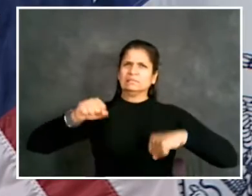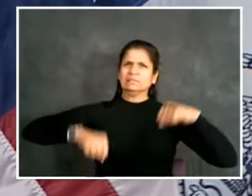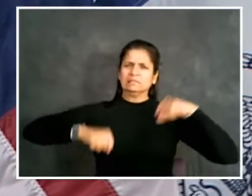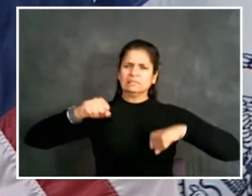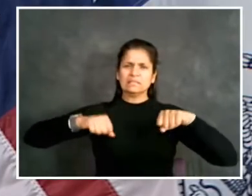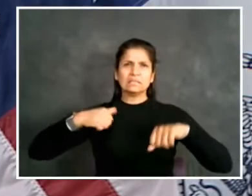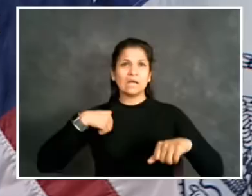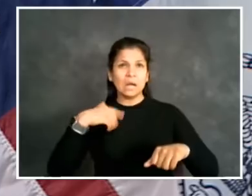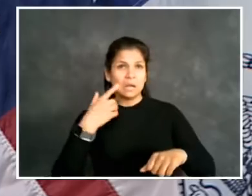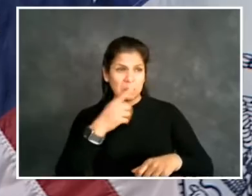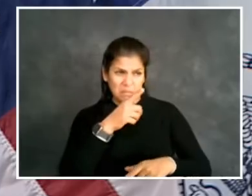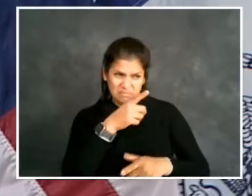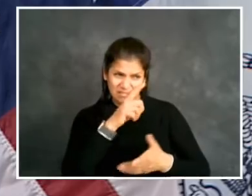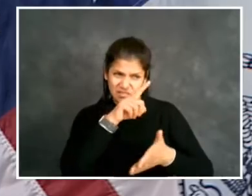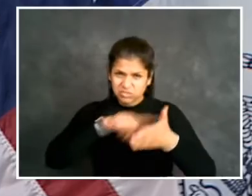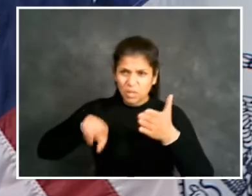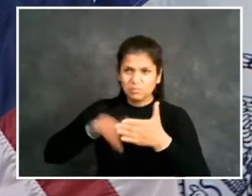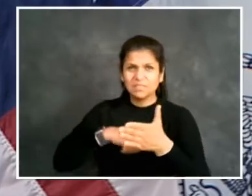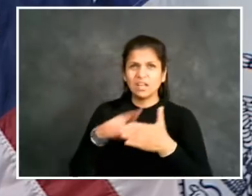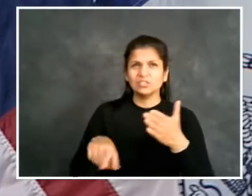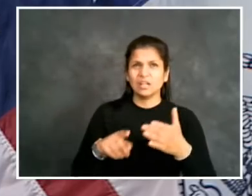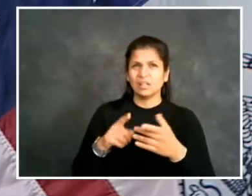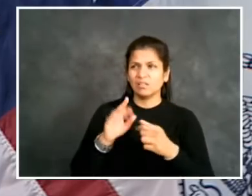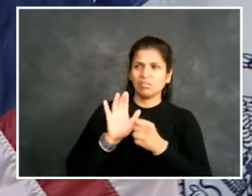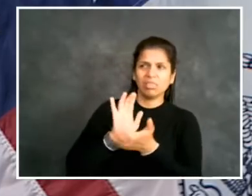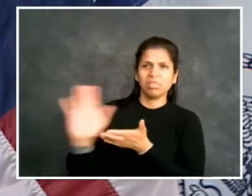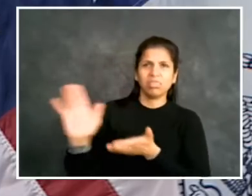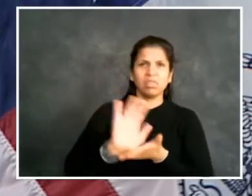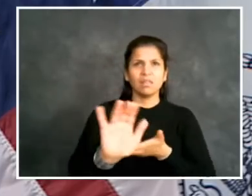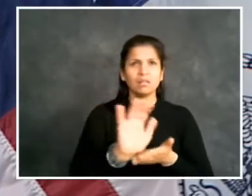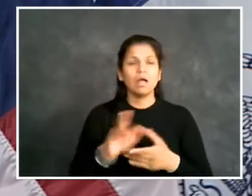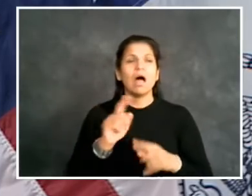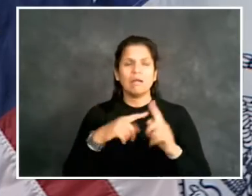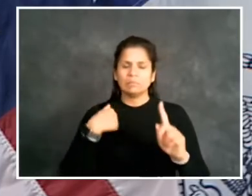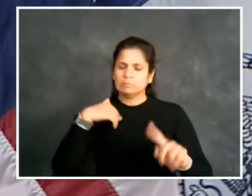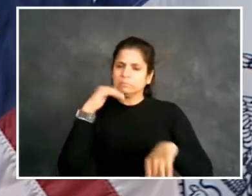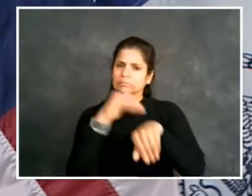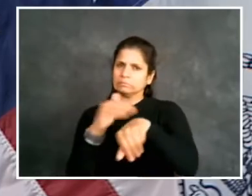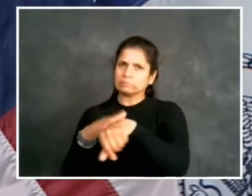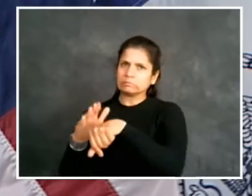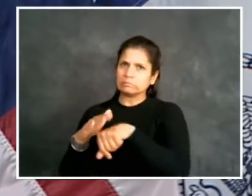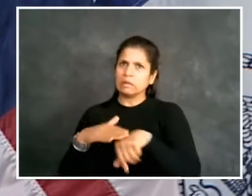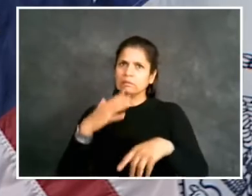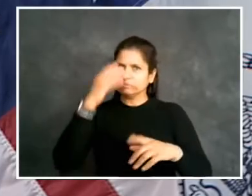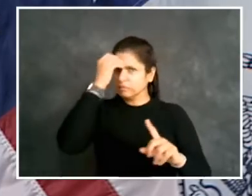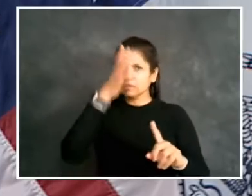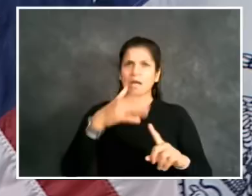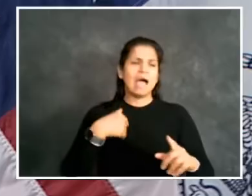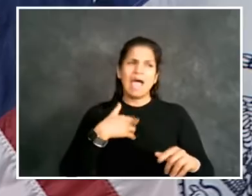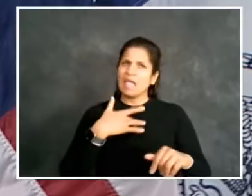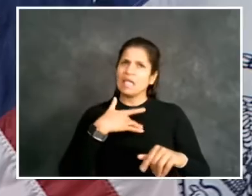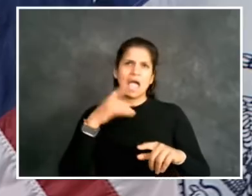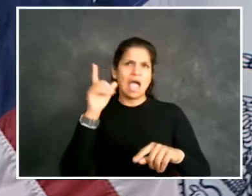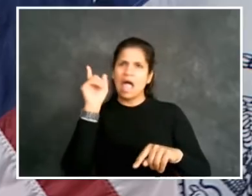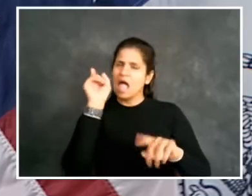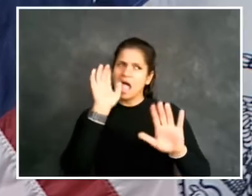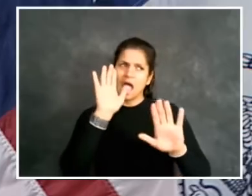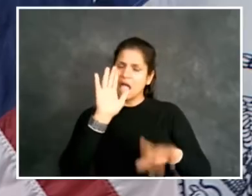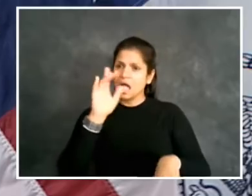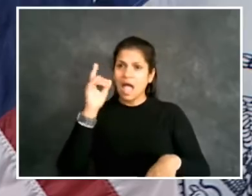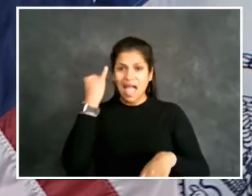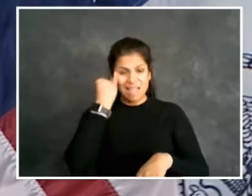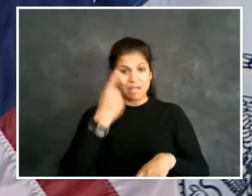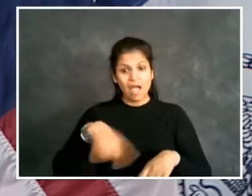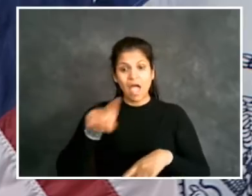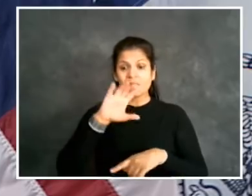serve anyone and everyone equally, and from everything I've heard, that was enforced. I'm going to leave it to the people at Mount Sinai